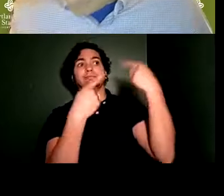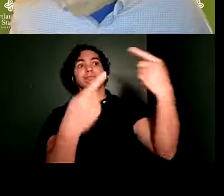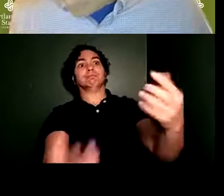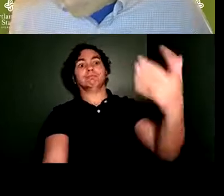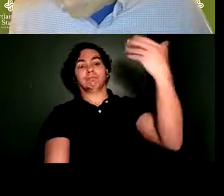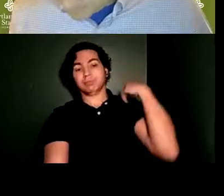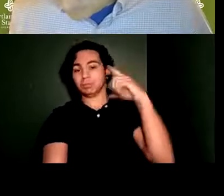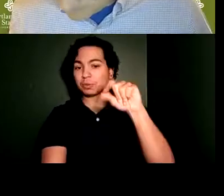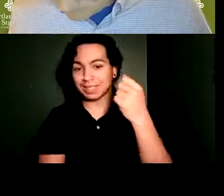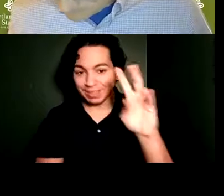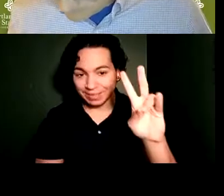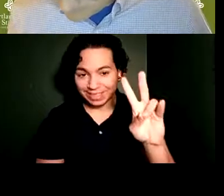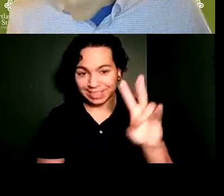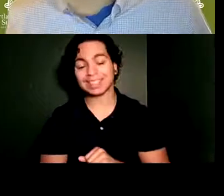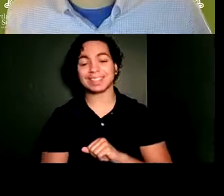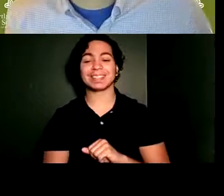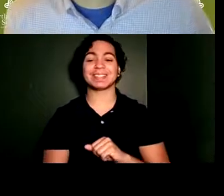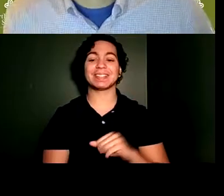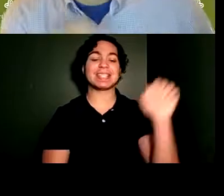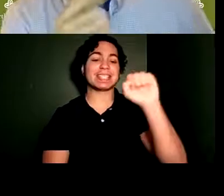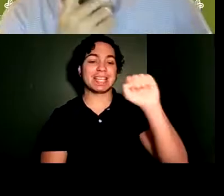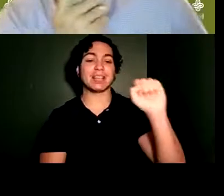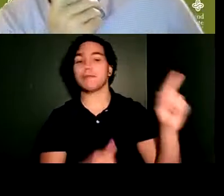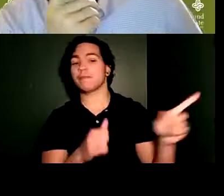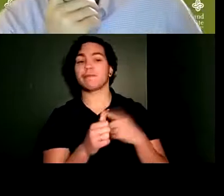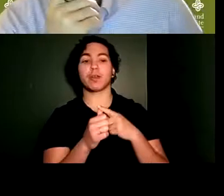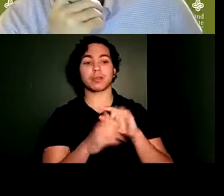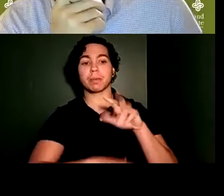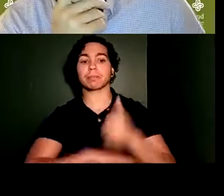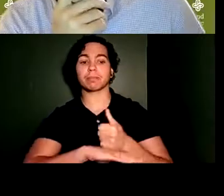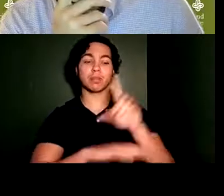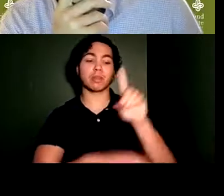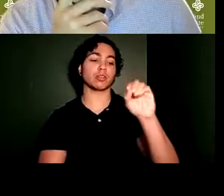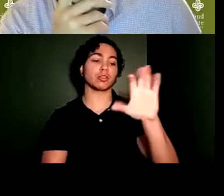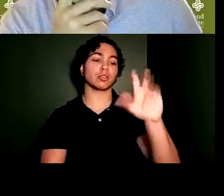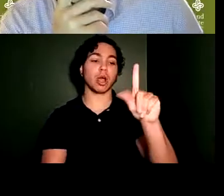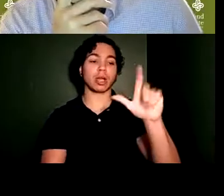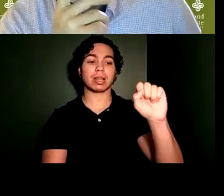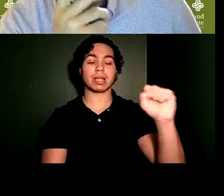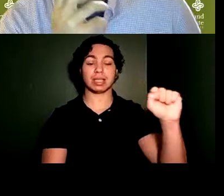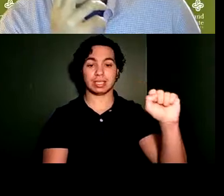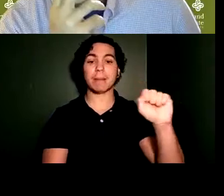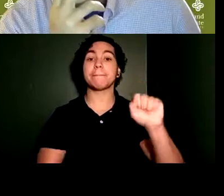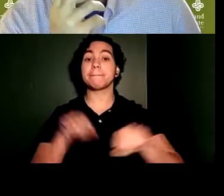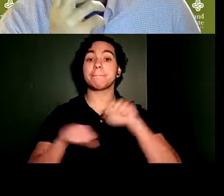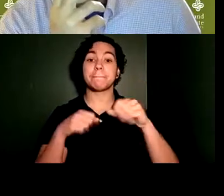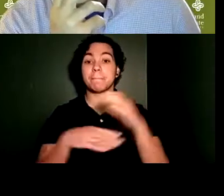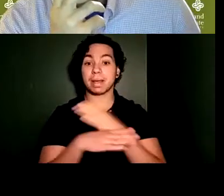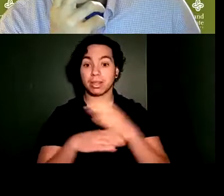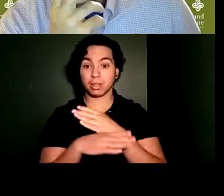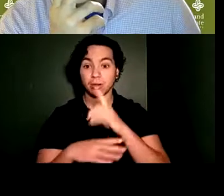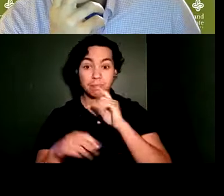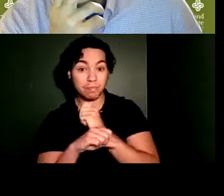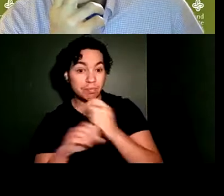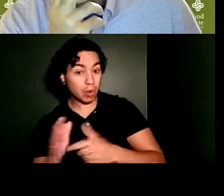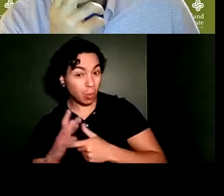of 2017 when Seattle first piloted dockless bike share with these weird bikes that you had to pedal and there